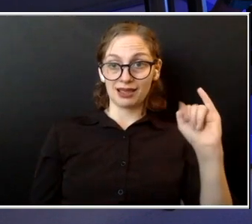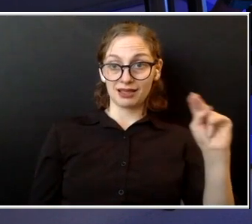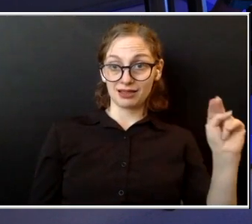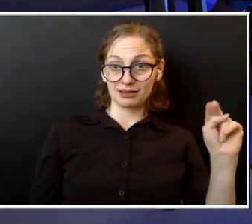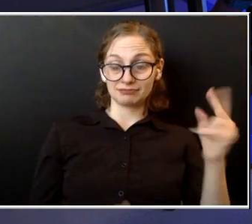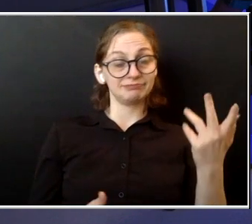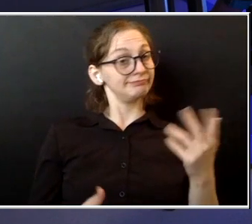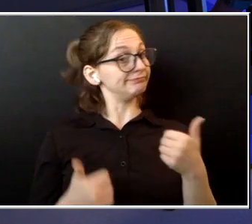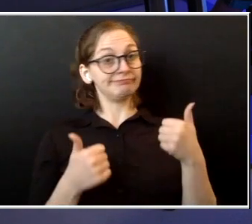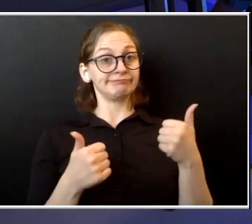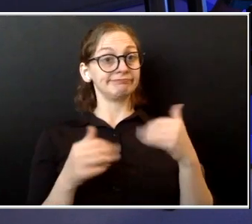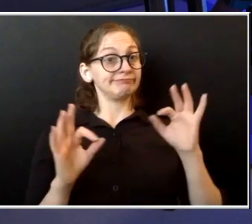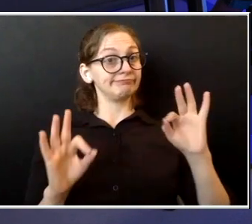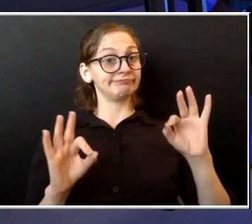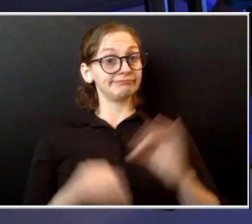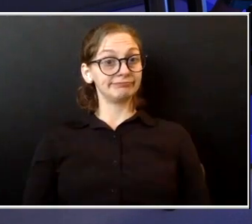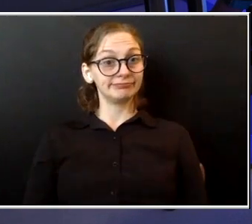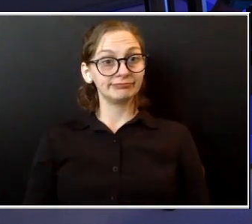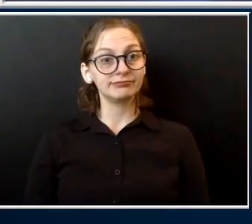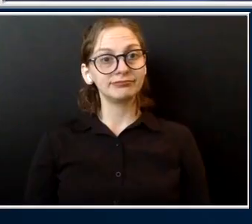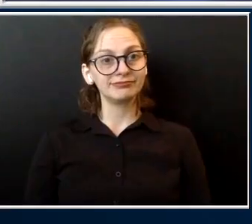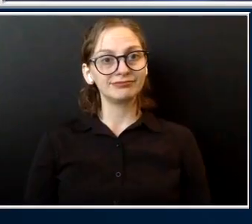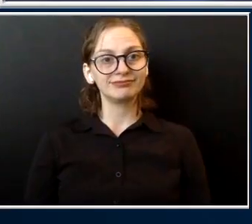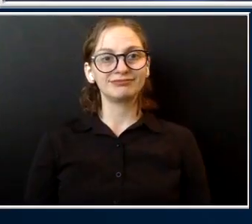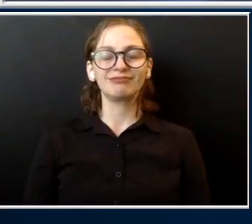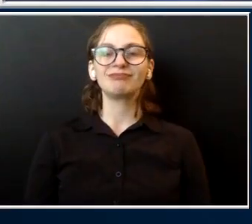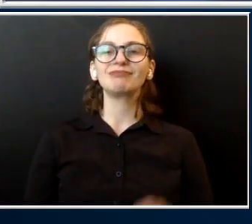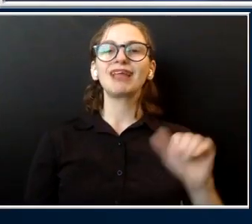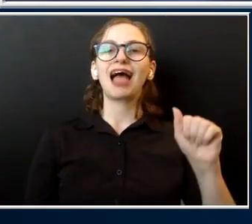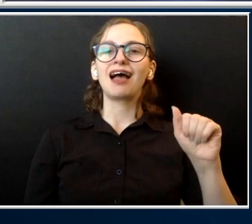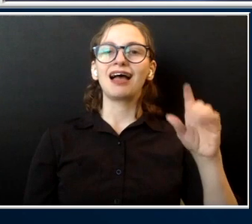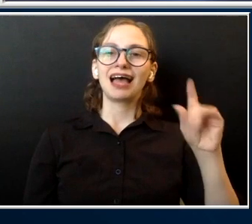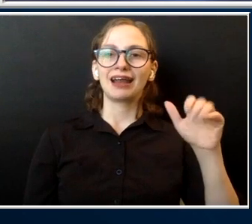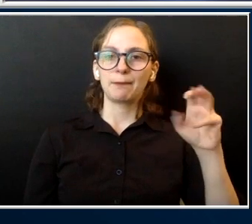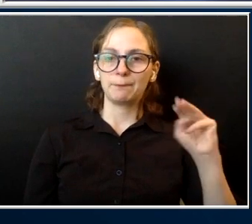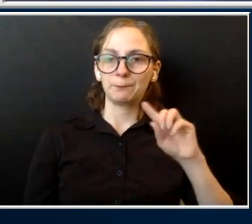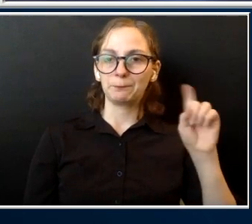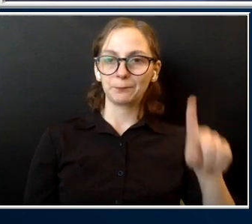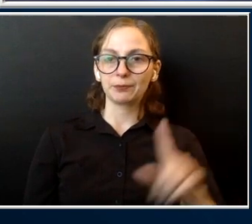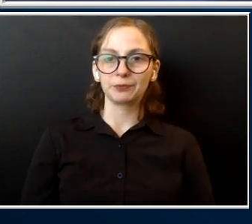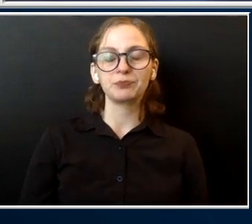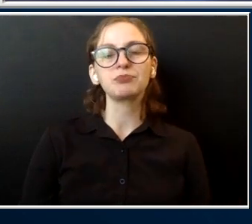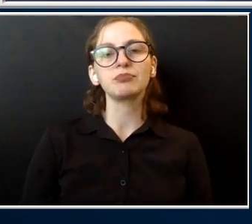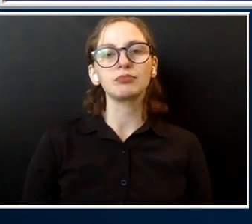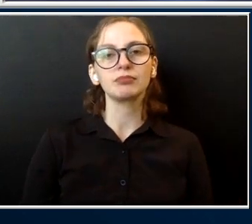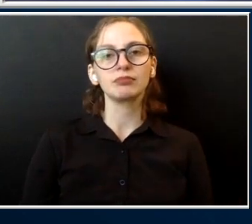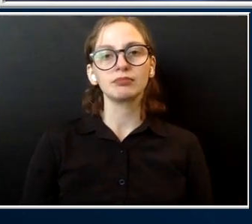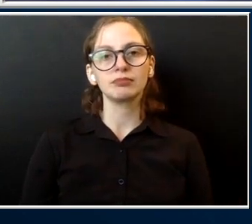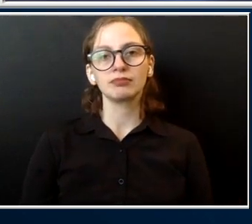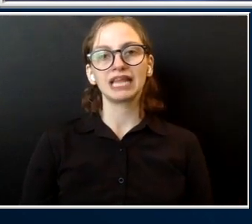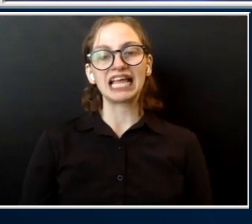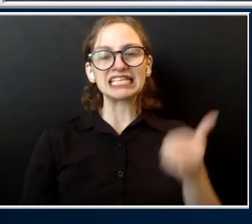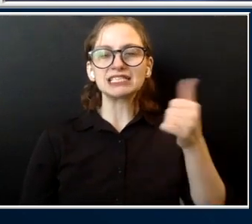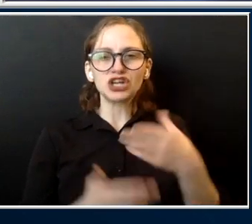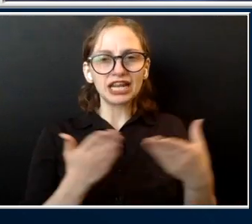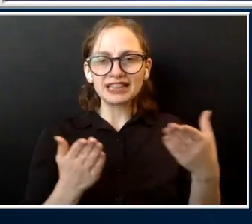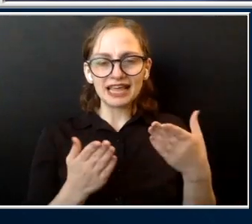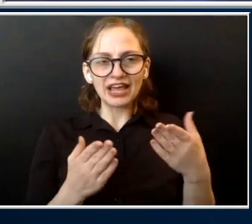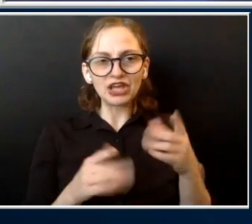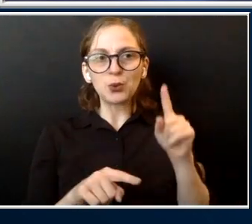pay for it. Awesome. Adam has a question. Adam wants to know, is there anything you can no longer do if you donate a